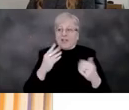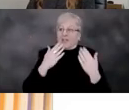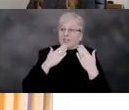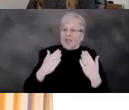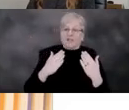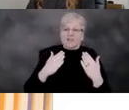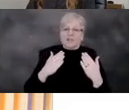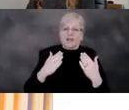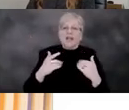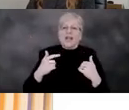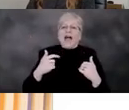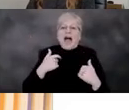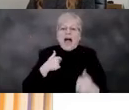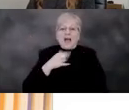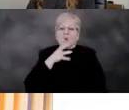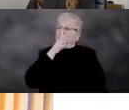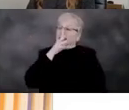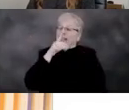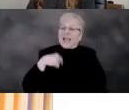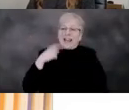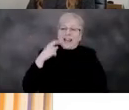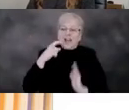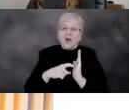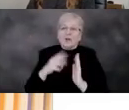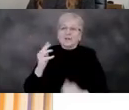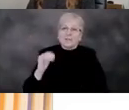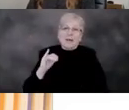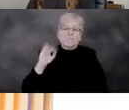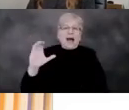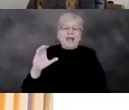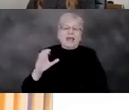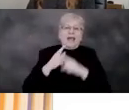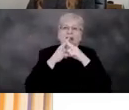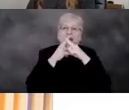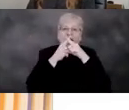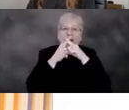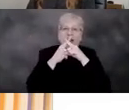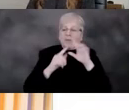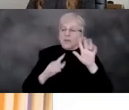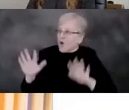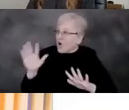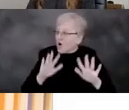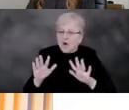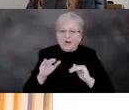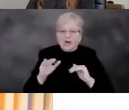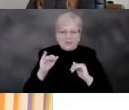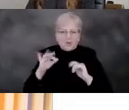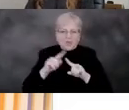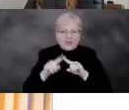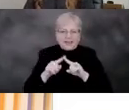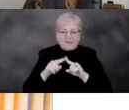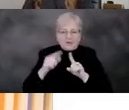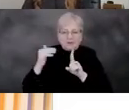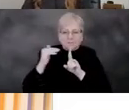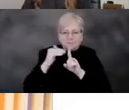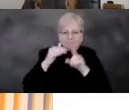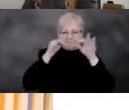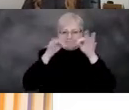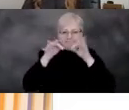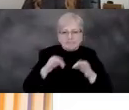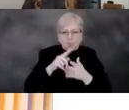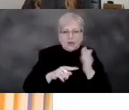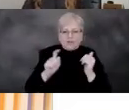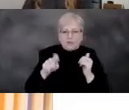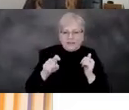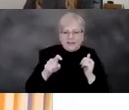my mic was off. So you'll do all of those reminders to yourselves if you're a presenter and the attendee in each of those